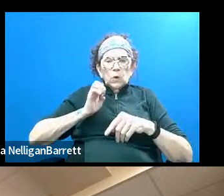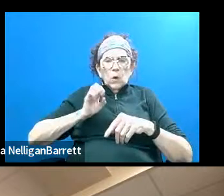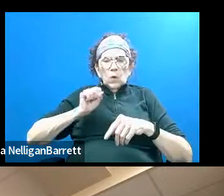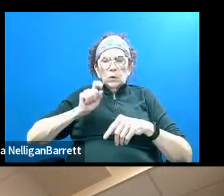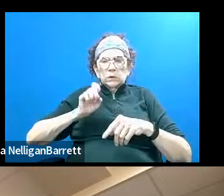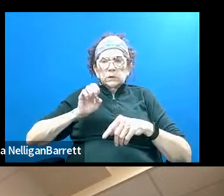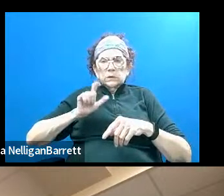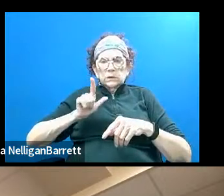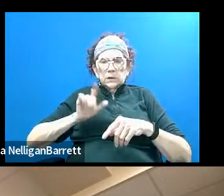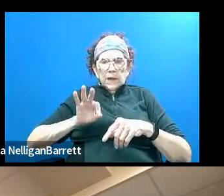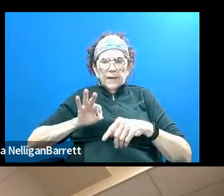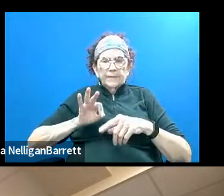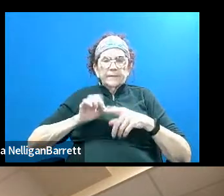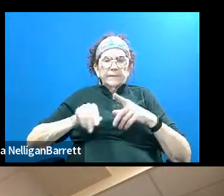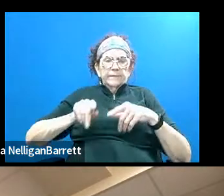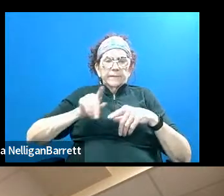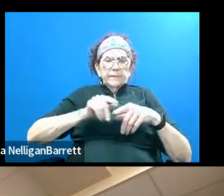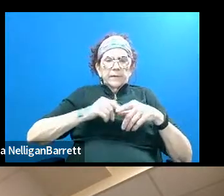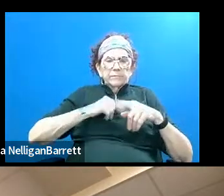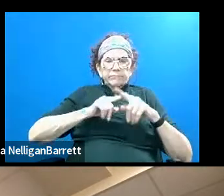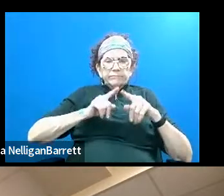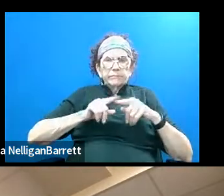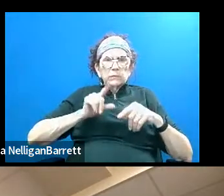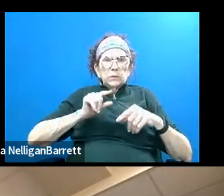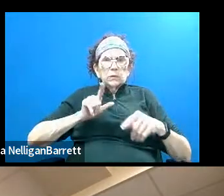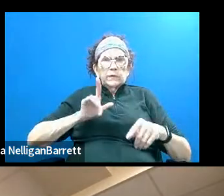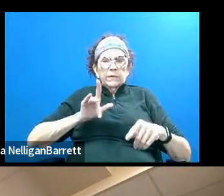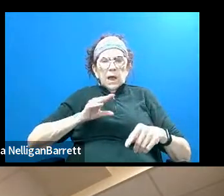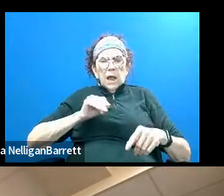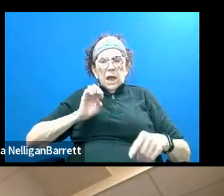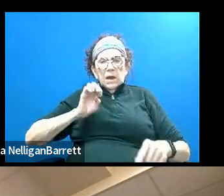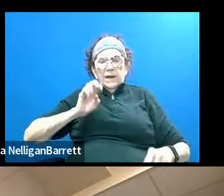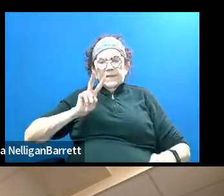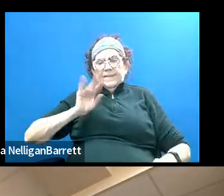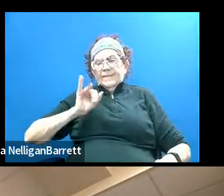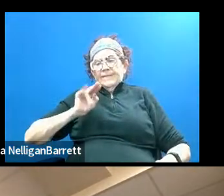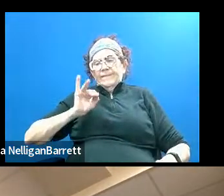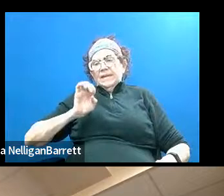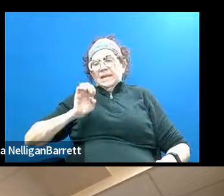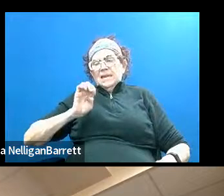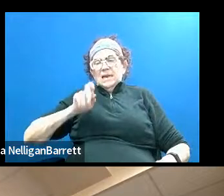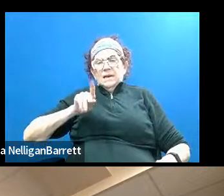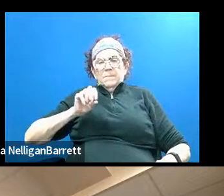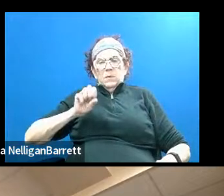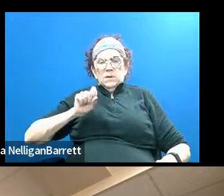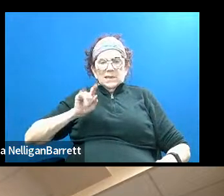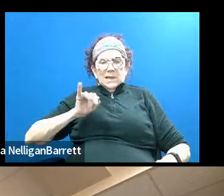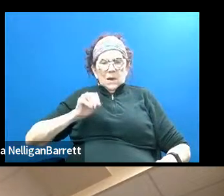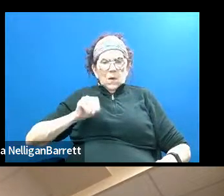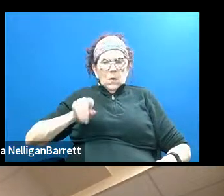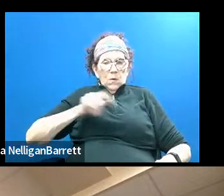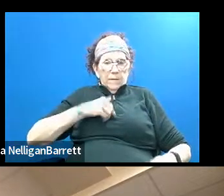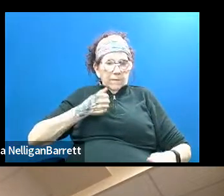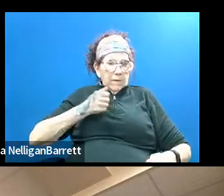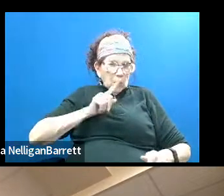Vinny Esposito representing Empire State Development. Any questions or advice,